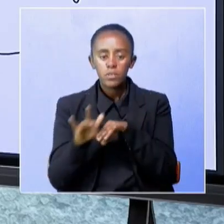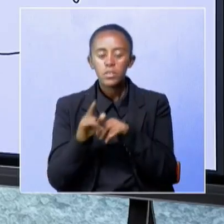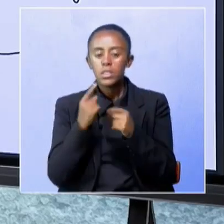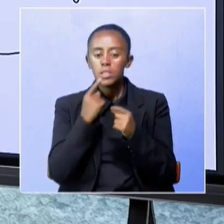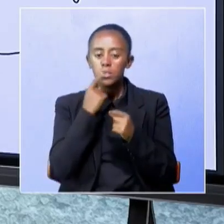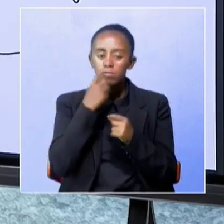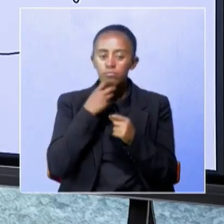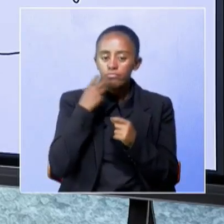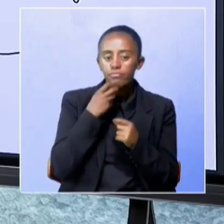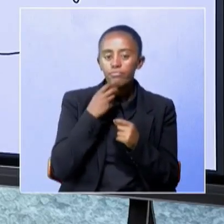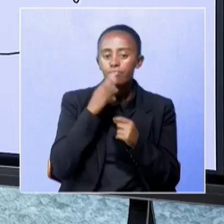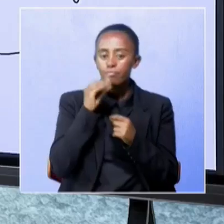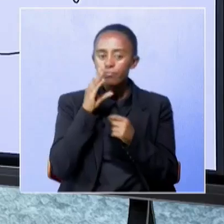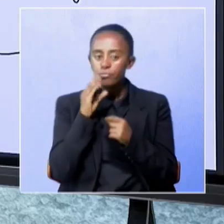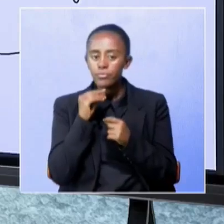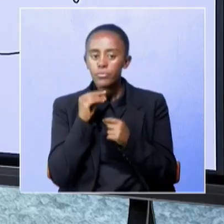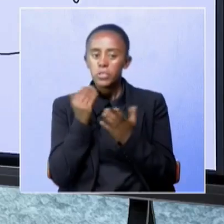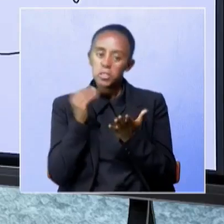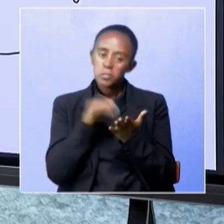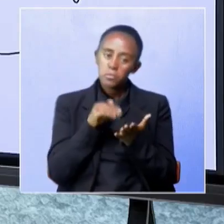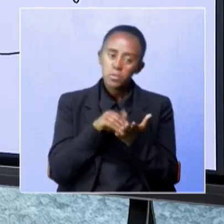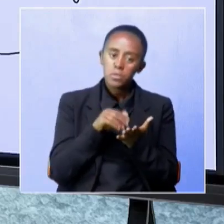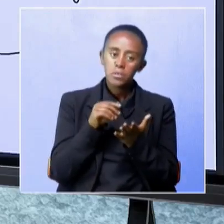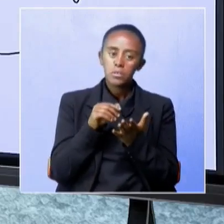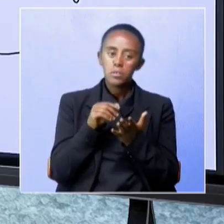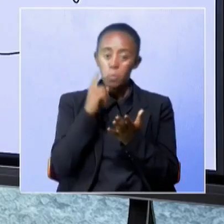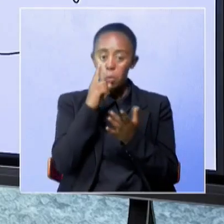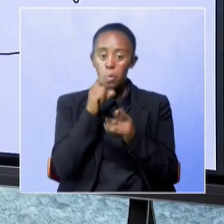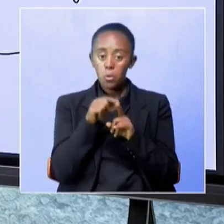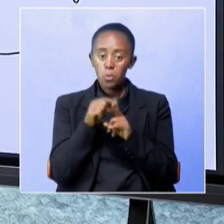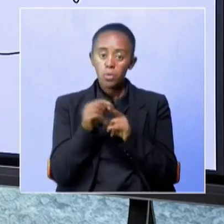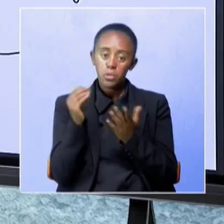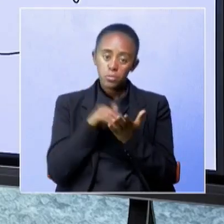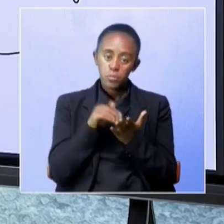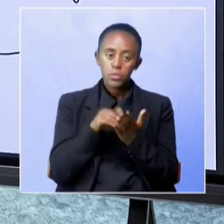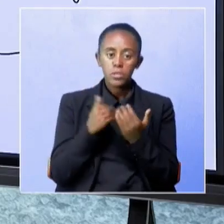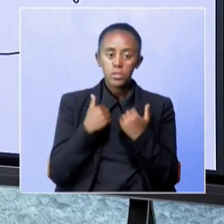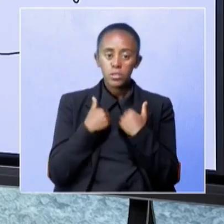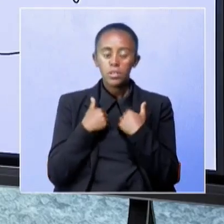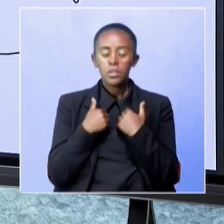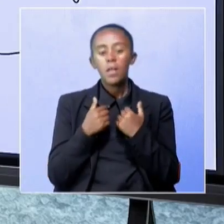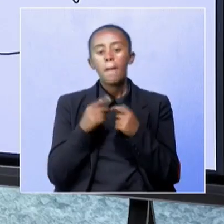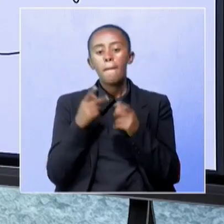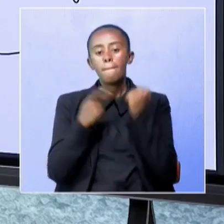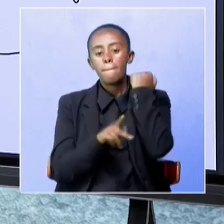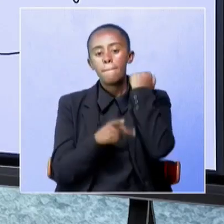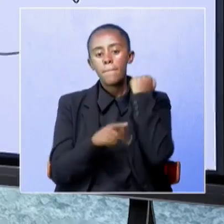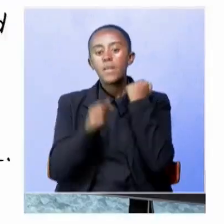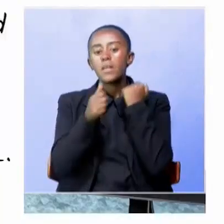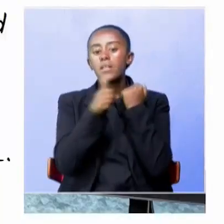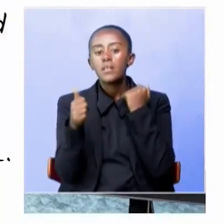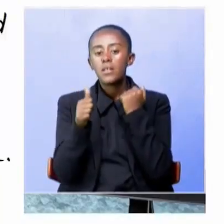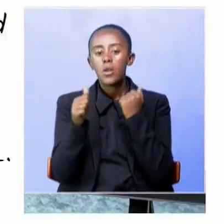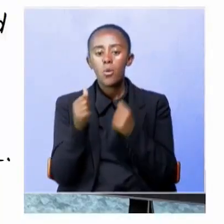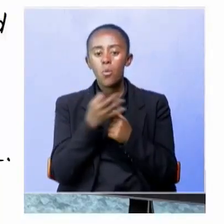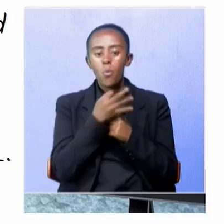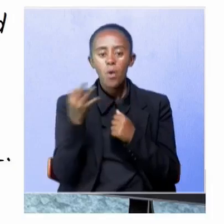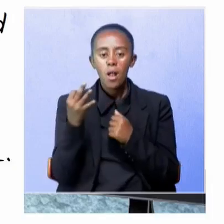speech. This is a repetition in one word. The politician gave a what?